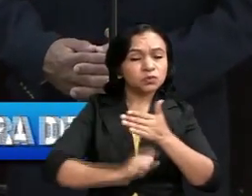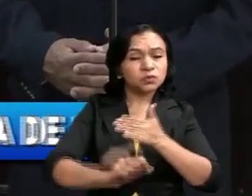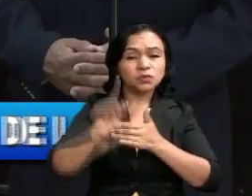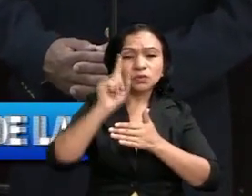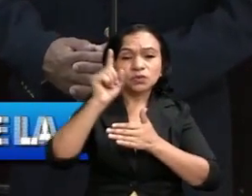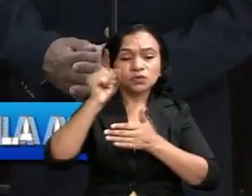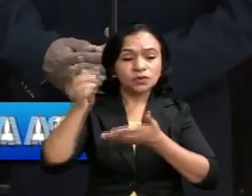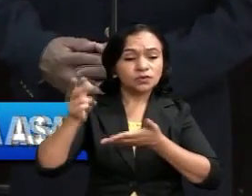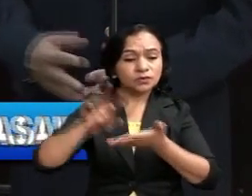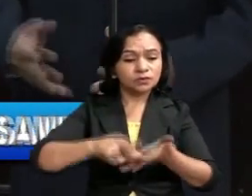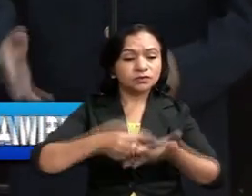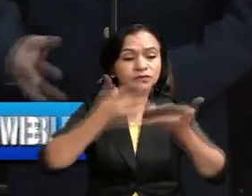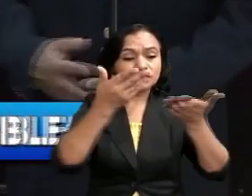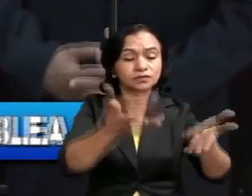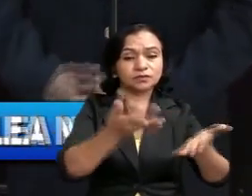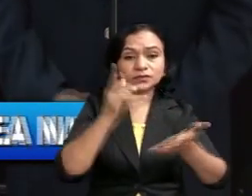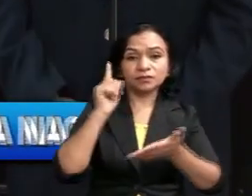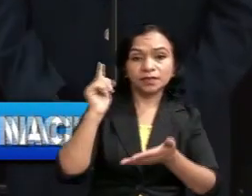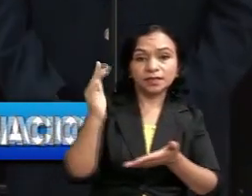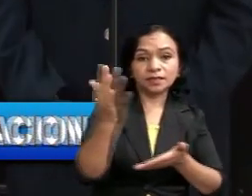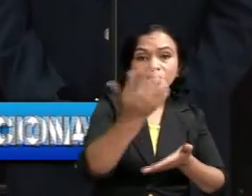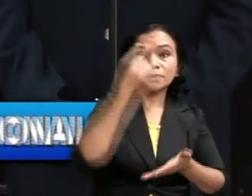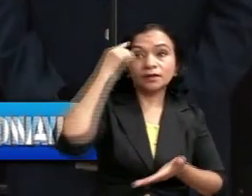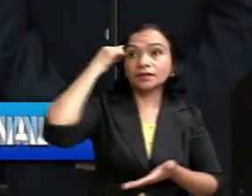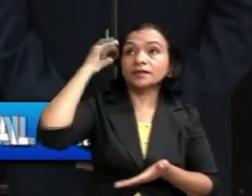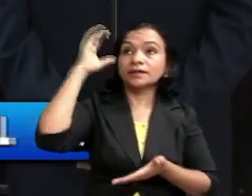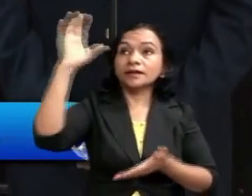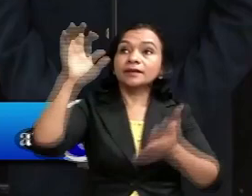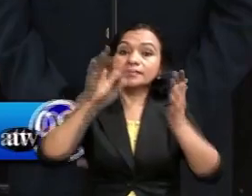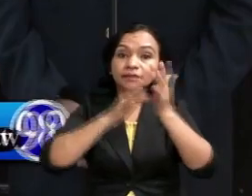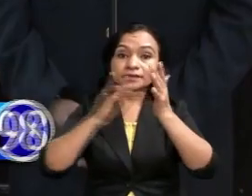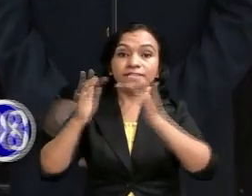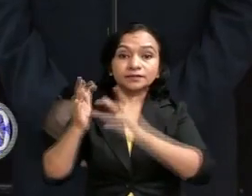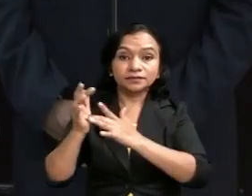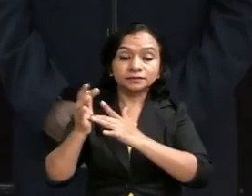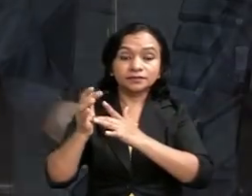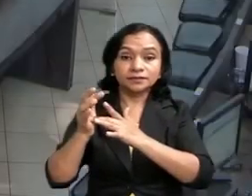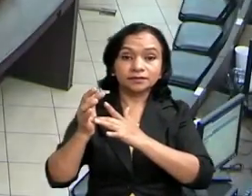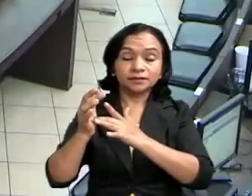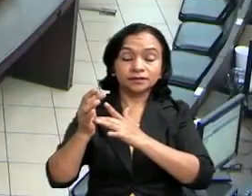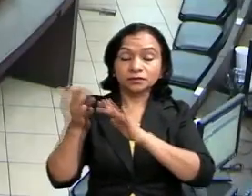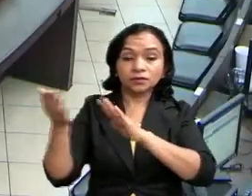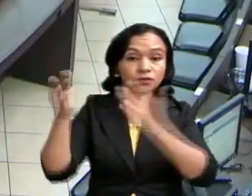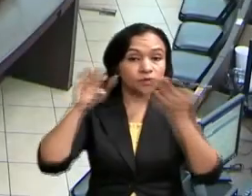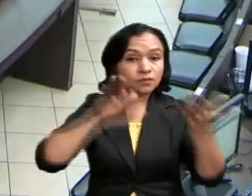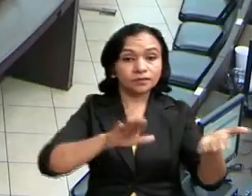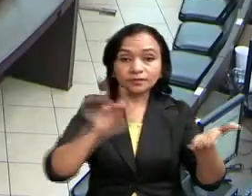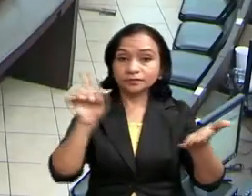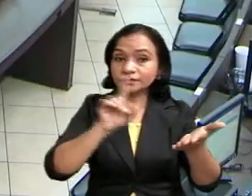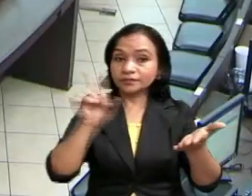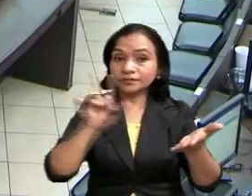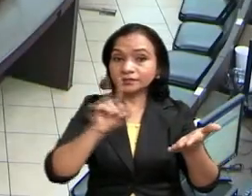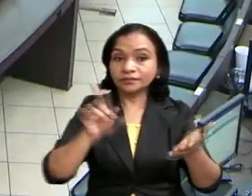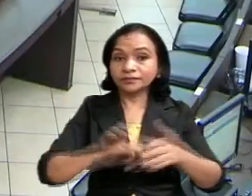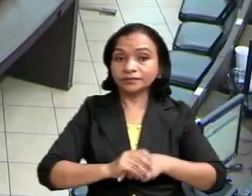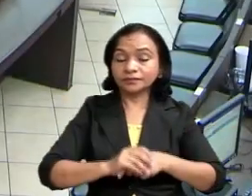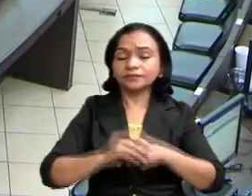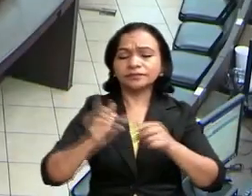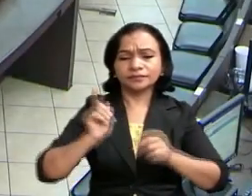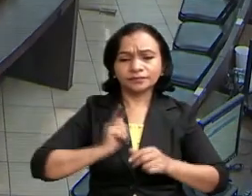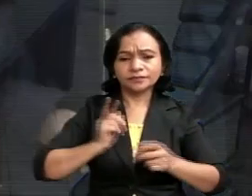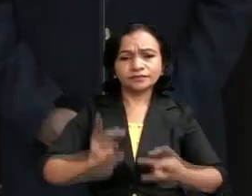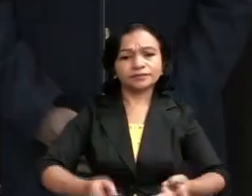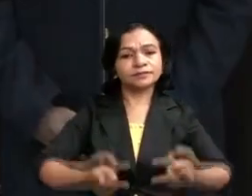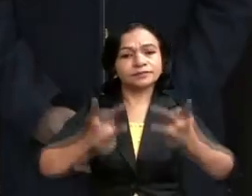whosoever believe in him para que todo aquel que crea en él should not perish no perezca but have everlasting life mas tenga la